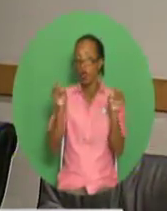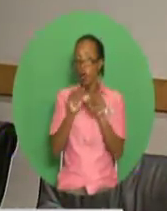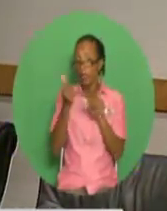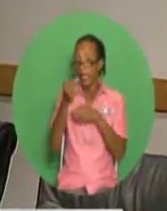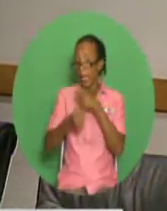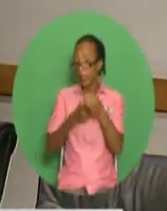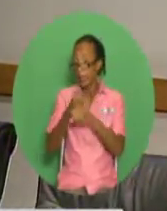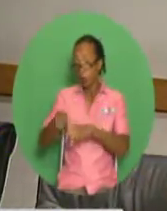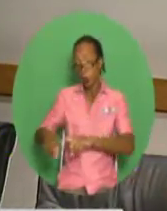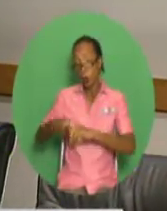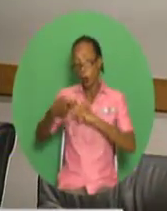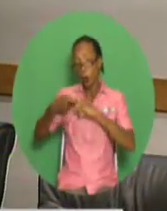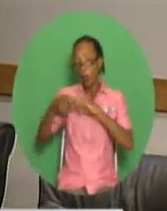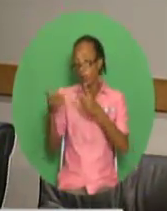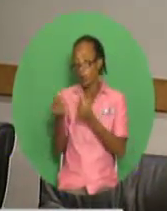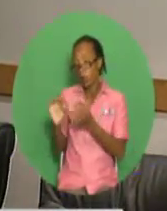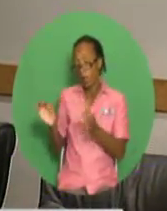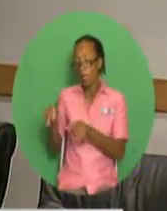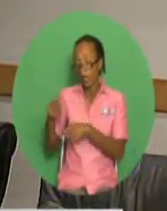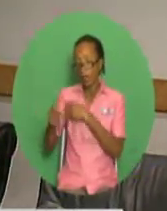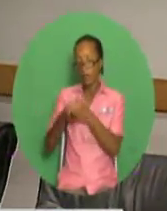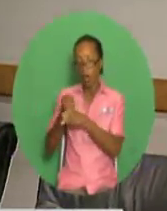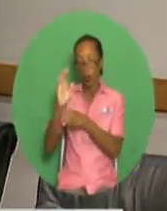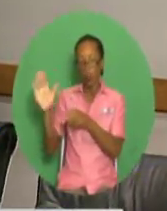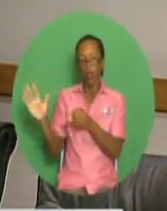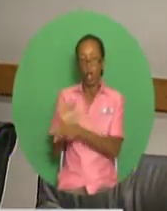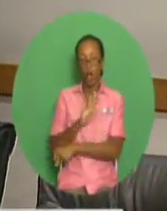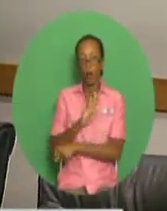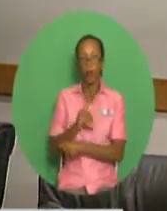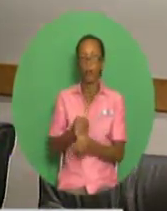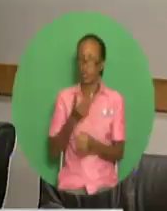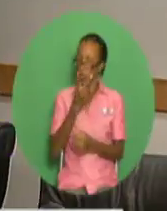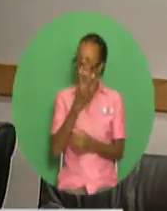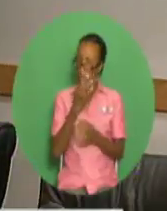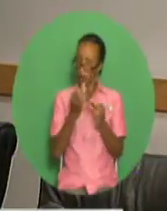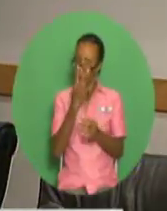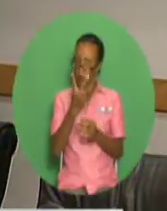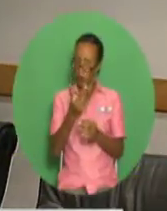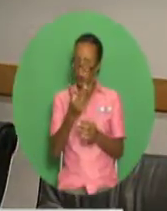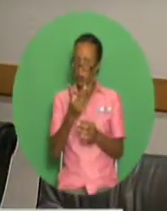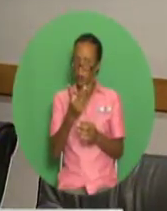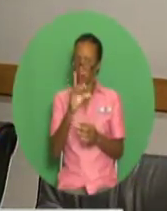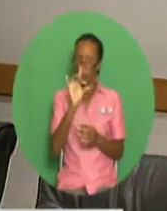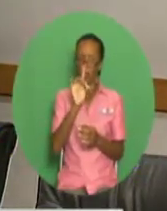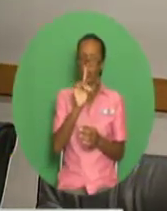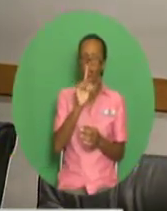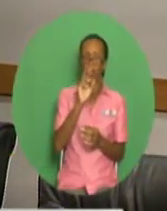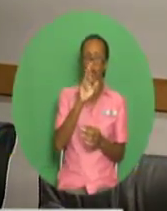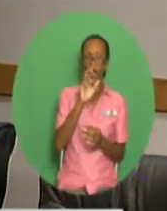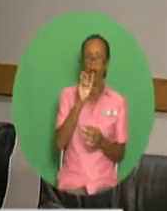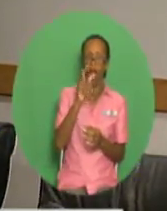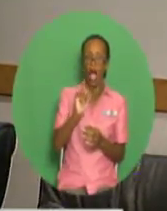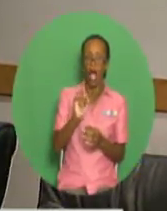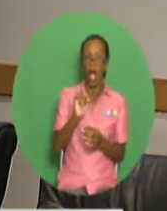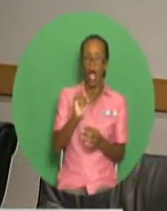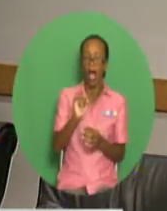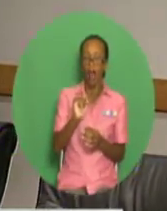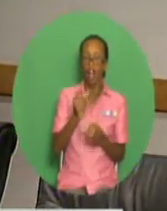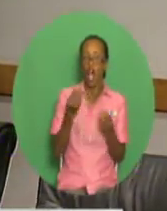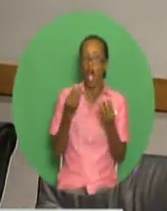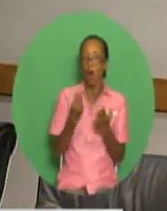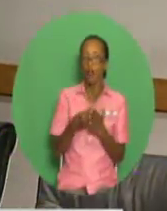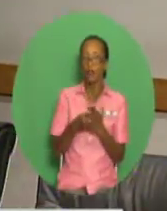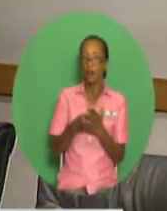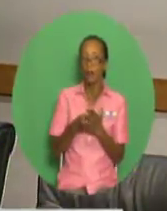years, that's going to be completed this year as well. You would have seen in my draft estimates for my PSIP, the projects that we have